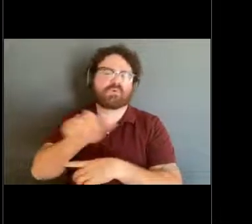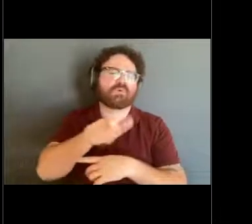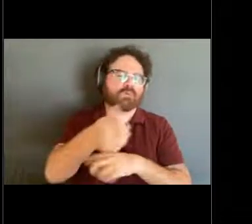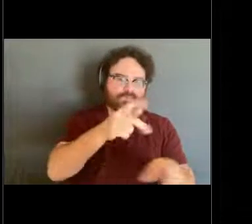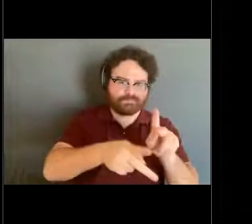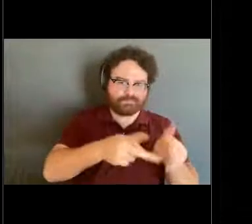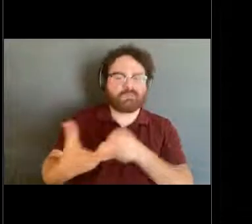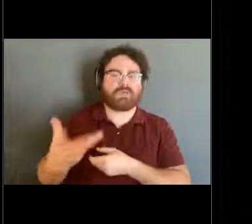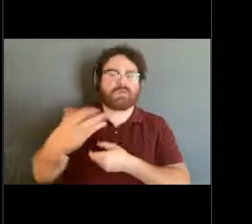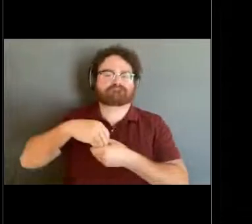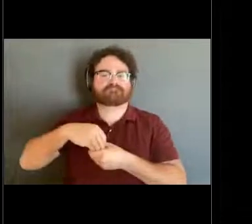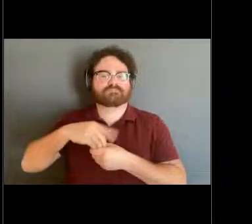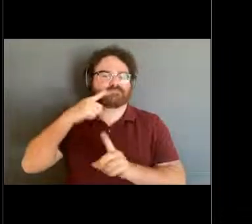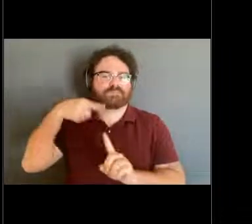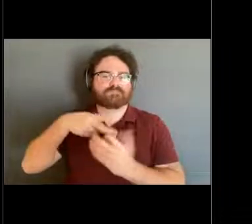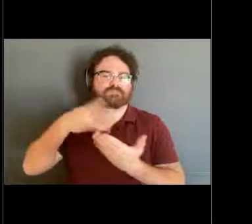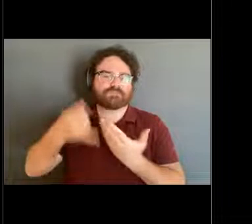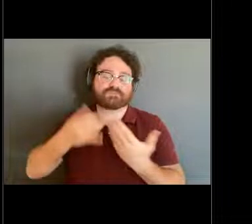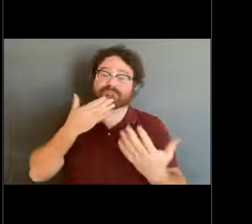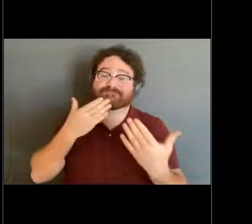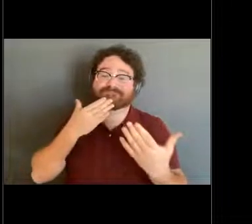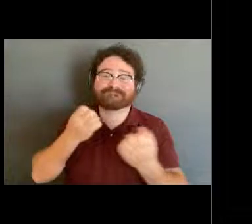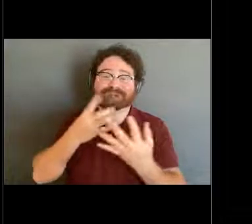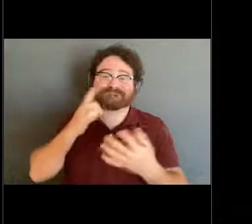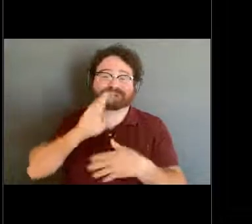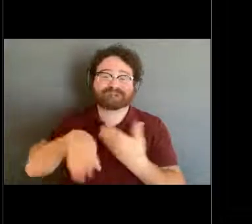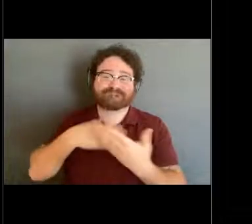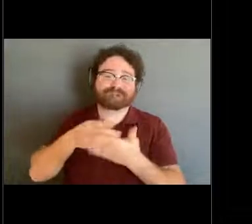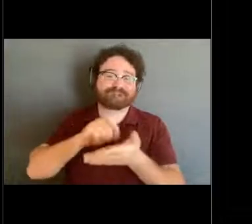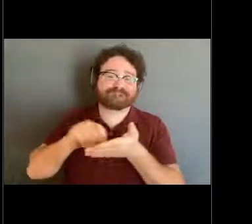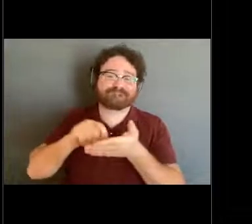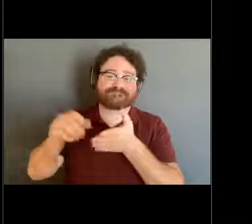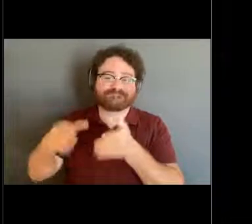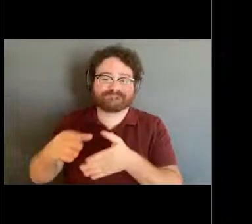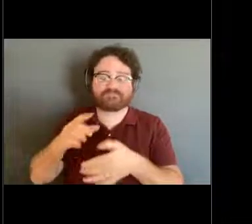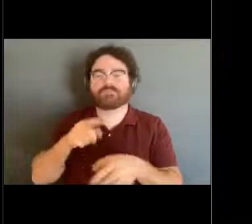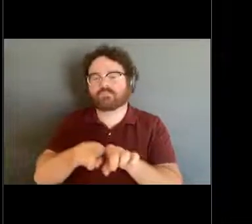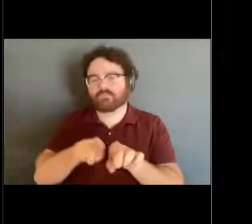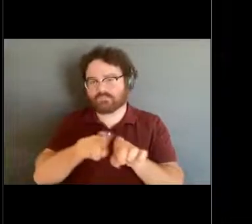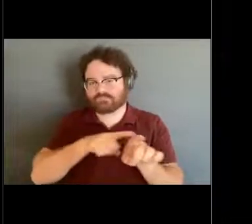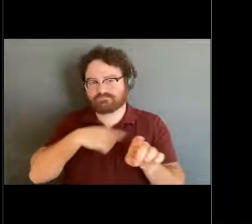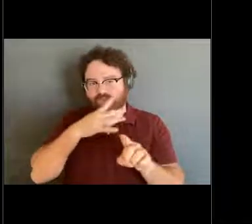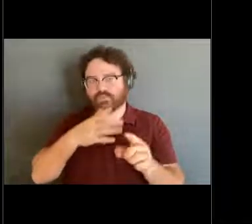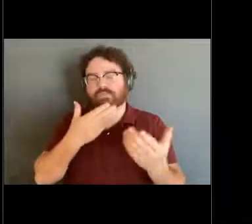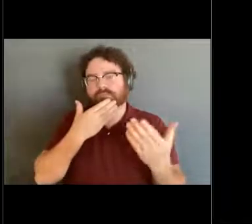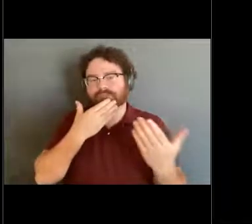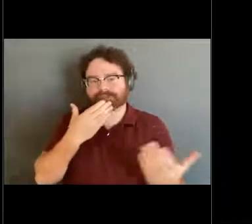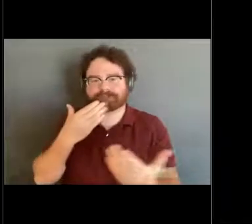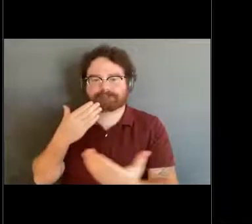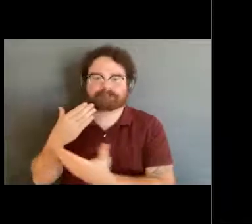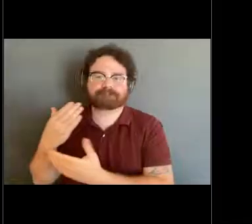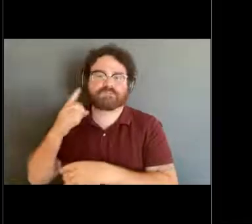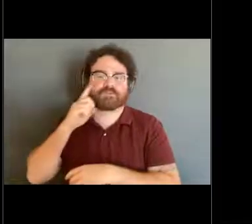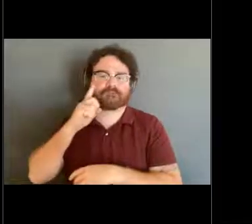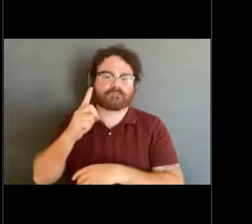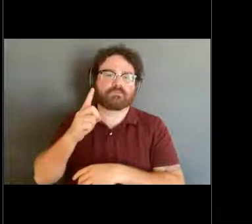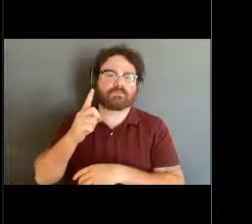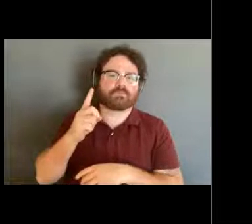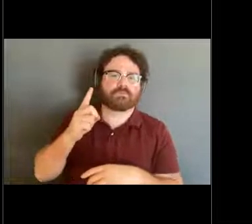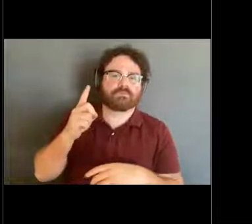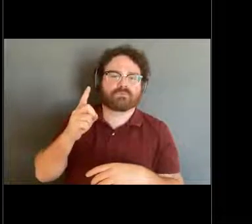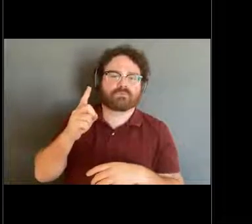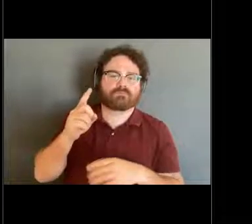thank you to all the authors. I'd also like to express my gratitude to the